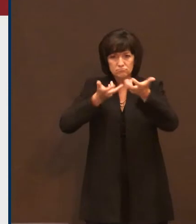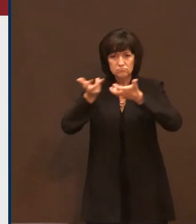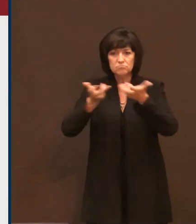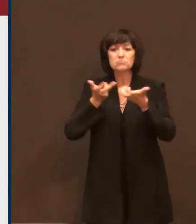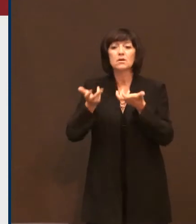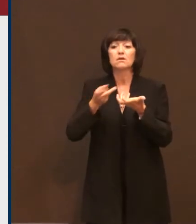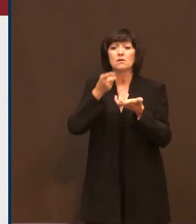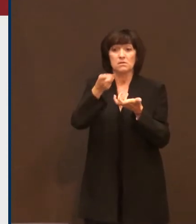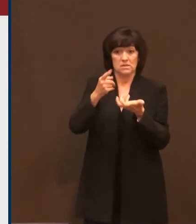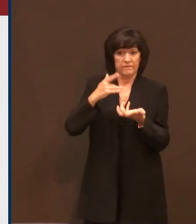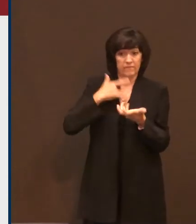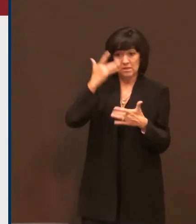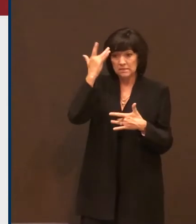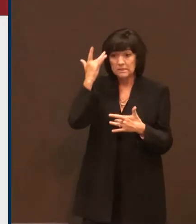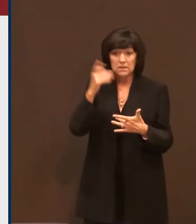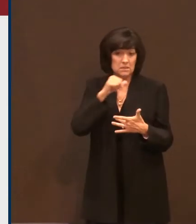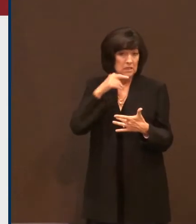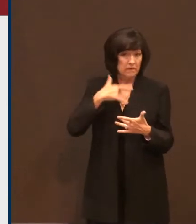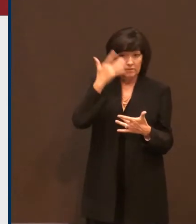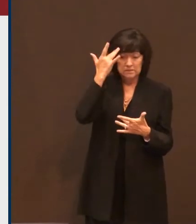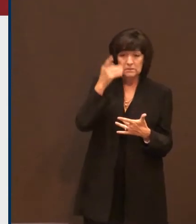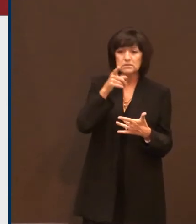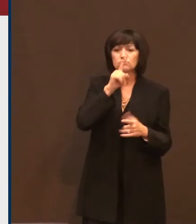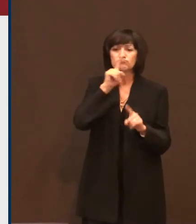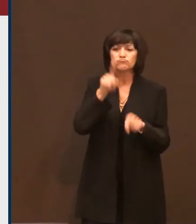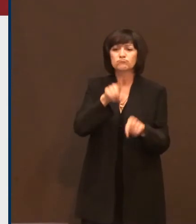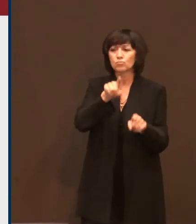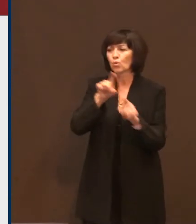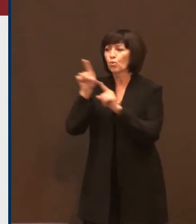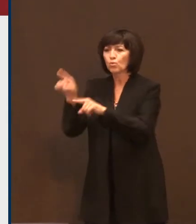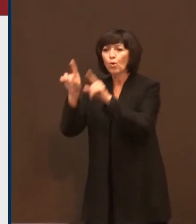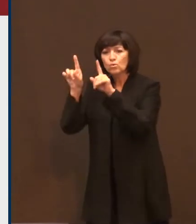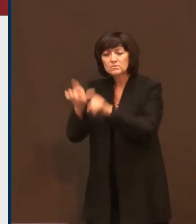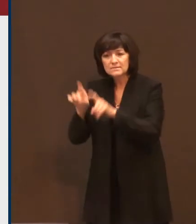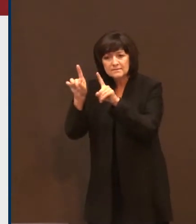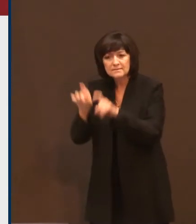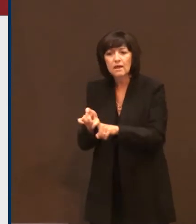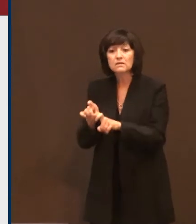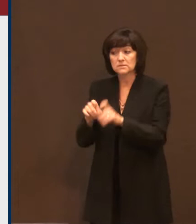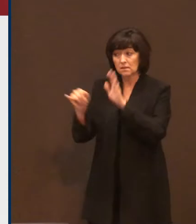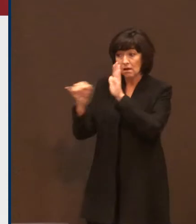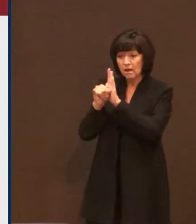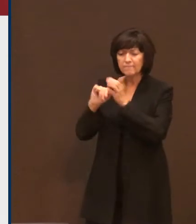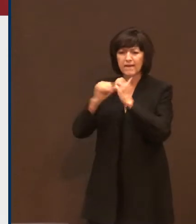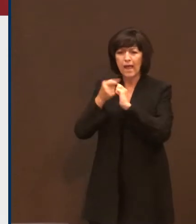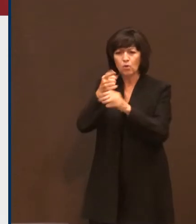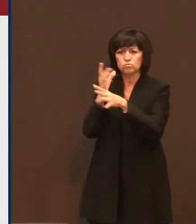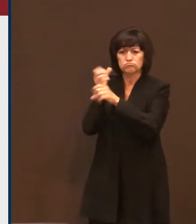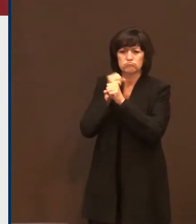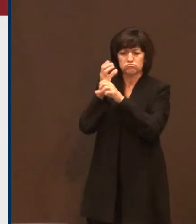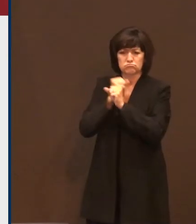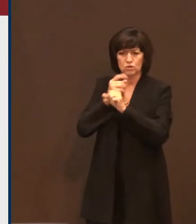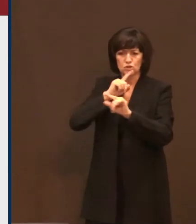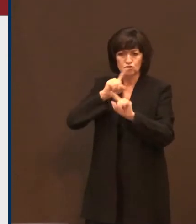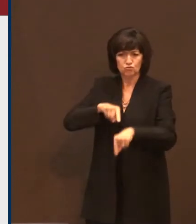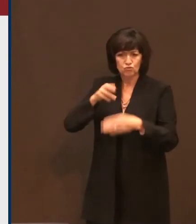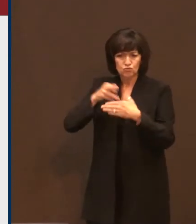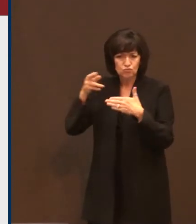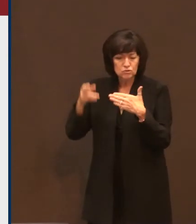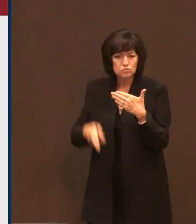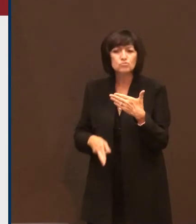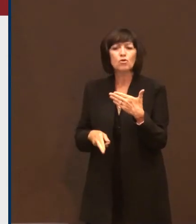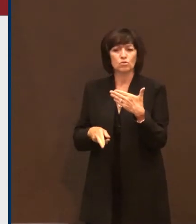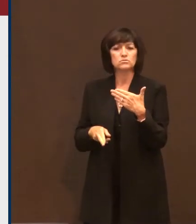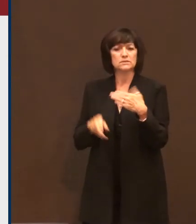and care, but also really looking at assessing and addressing the impact this pandemic has had on housing and jobs